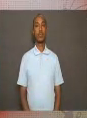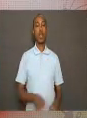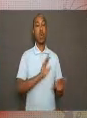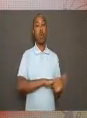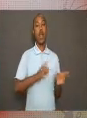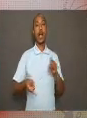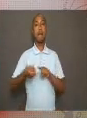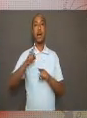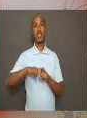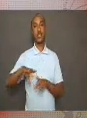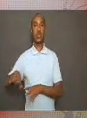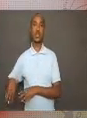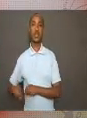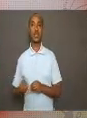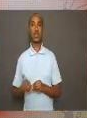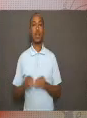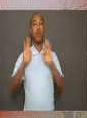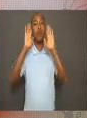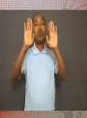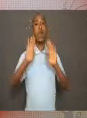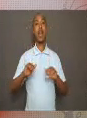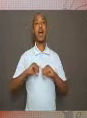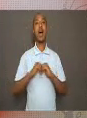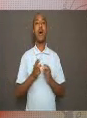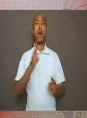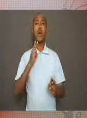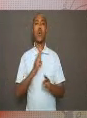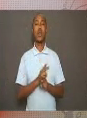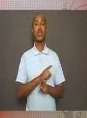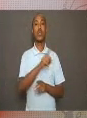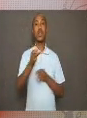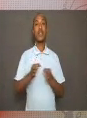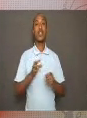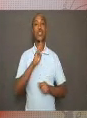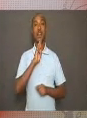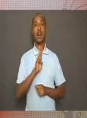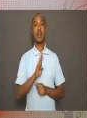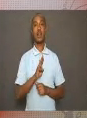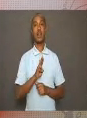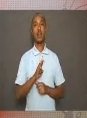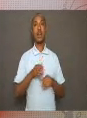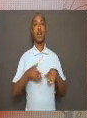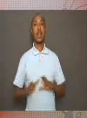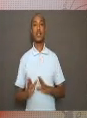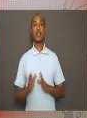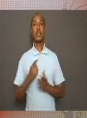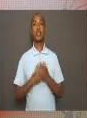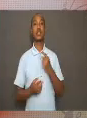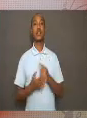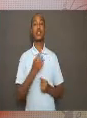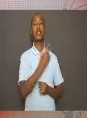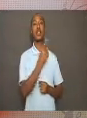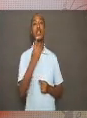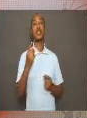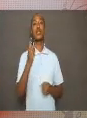Welcome back, students. I wonder how accurate your definitions are. Let us discuss each